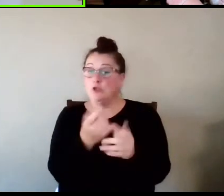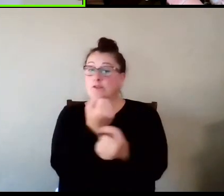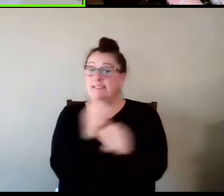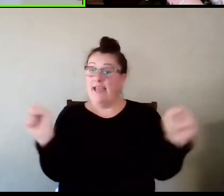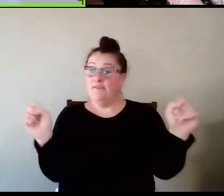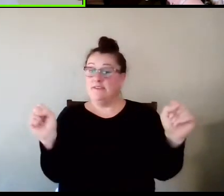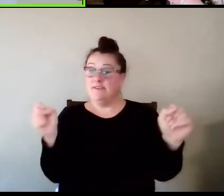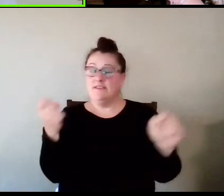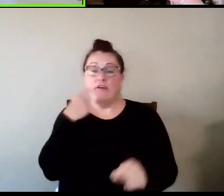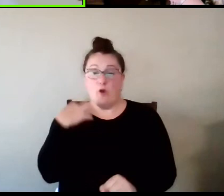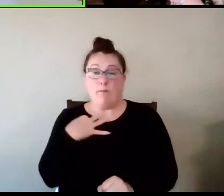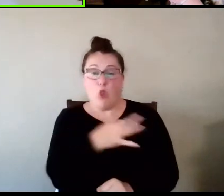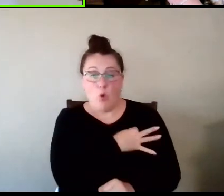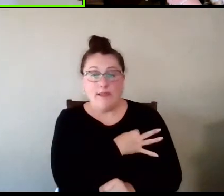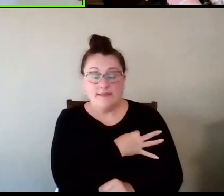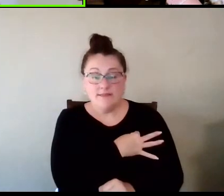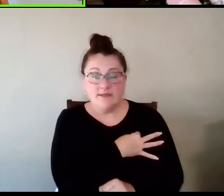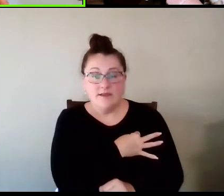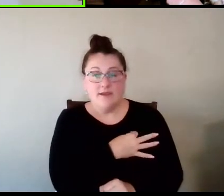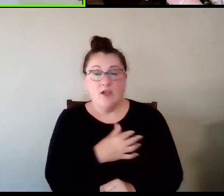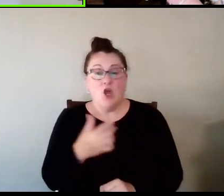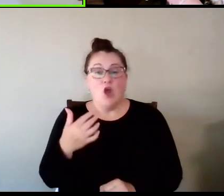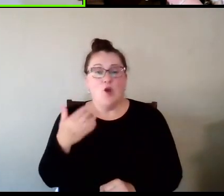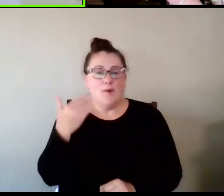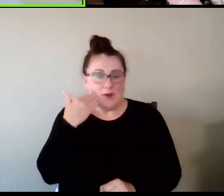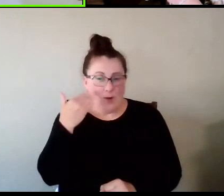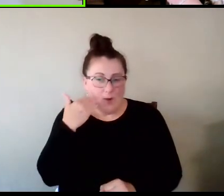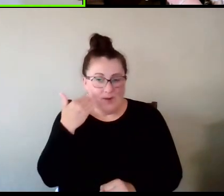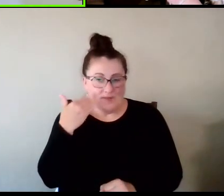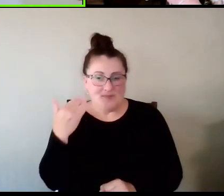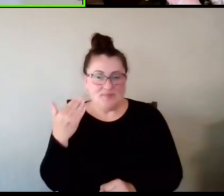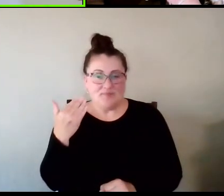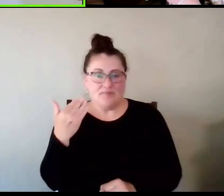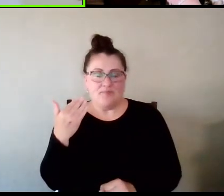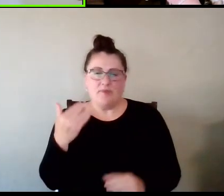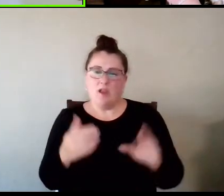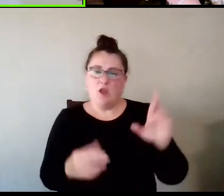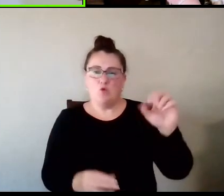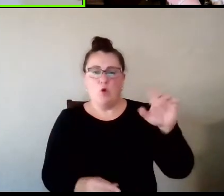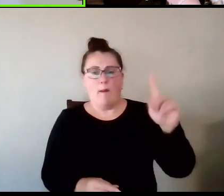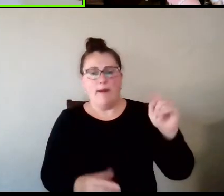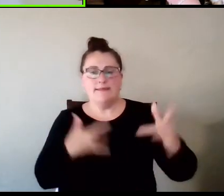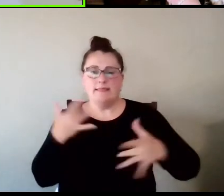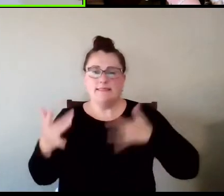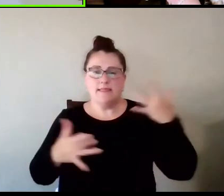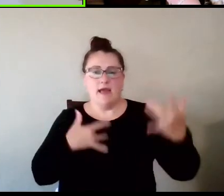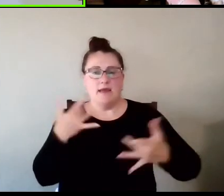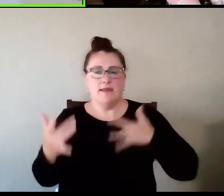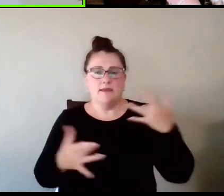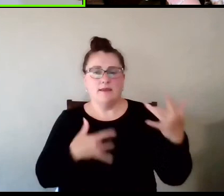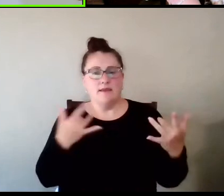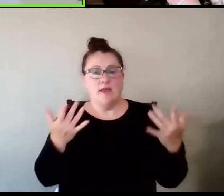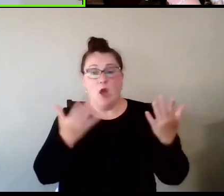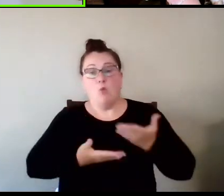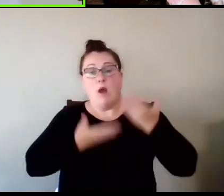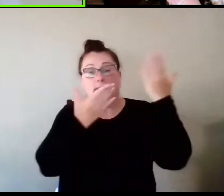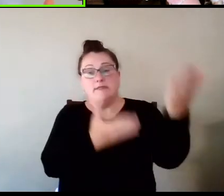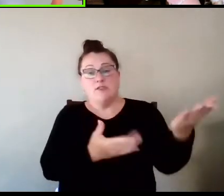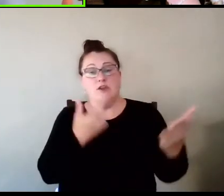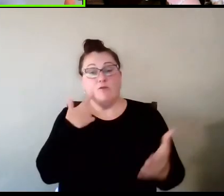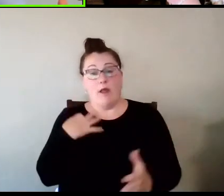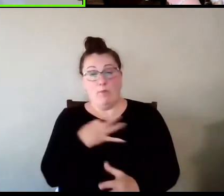for employees. Because we all know that if we don't have a robust, exciting value proposition for our